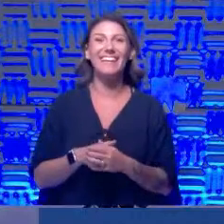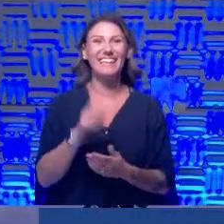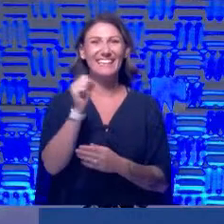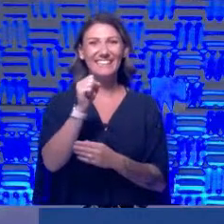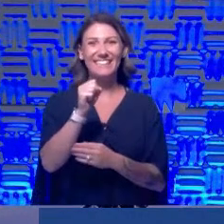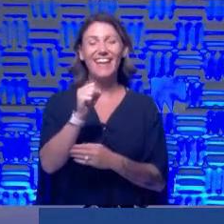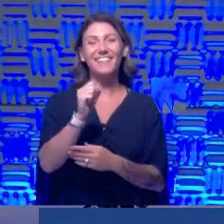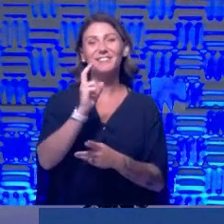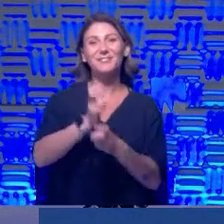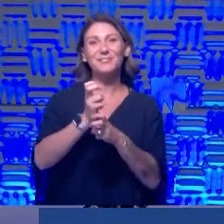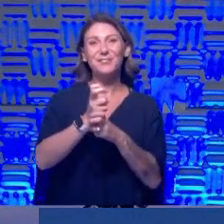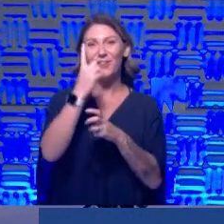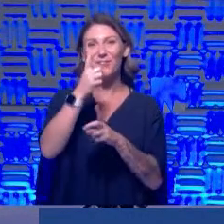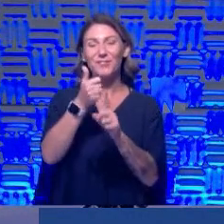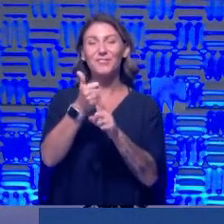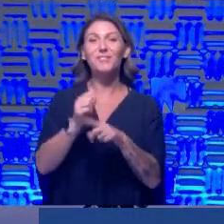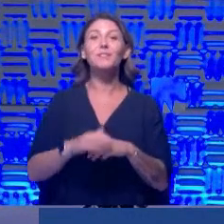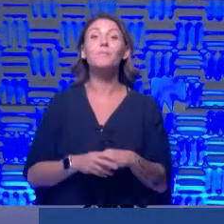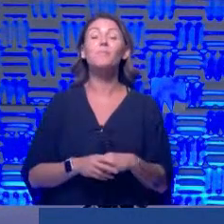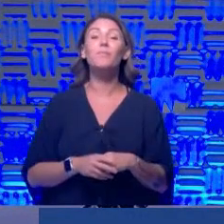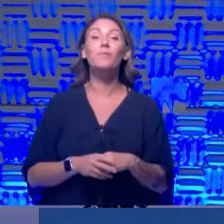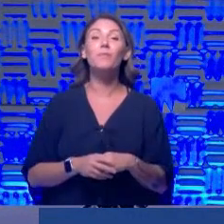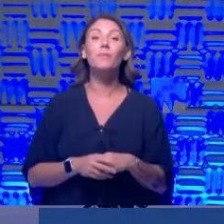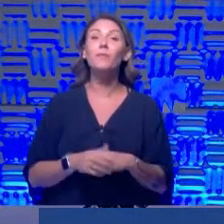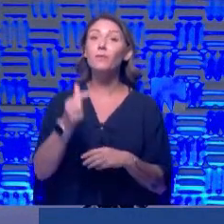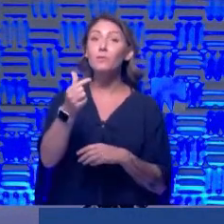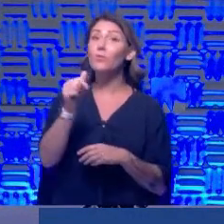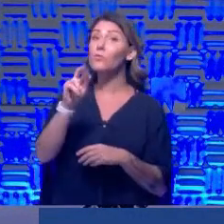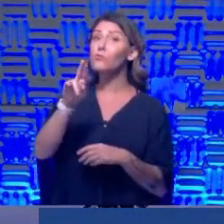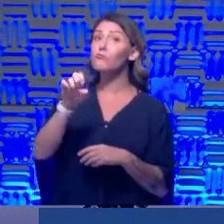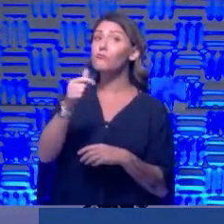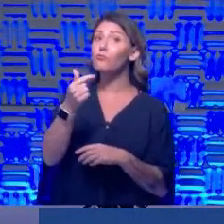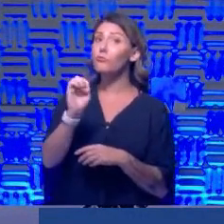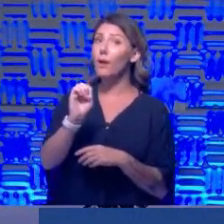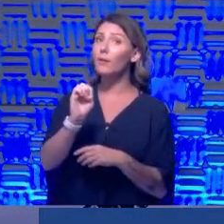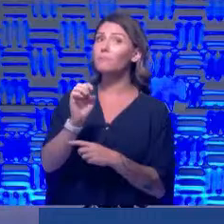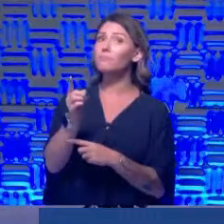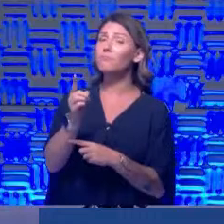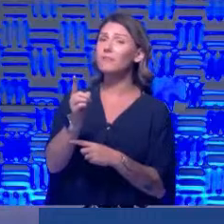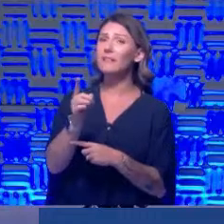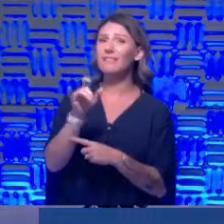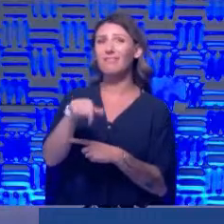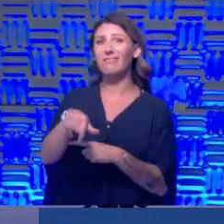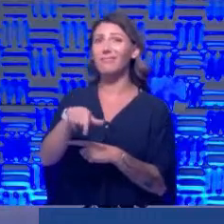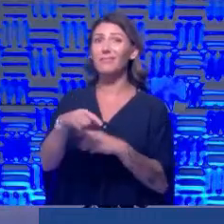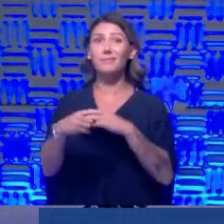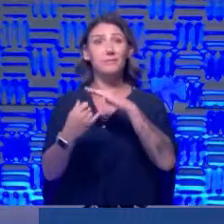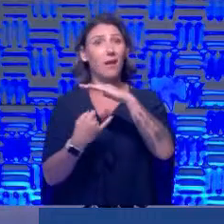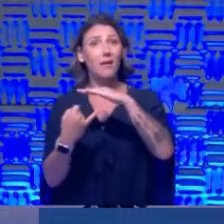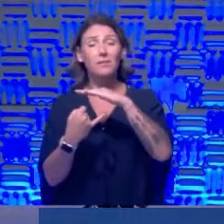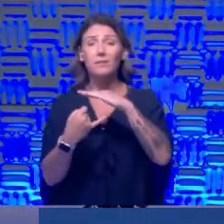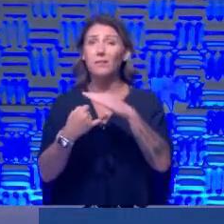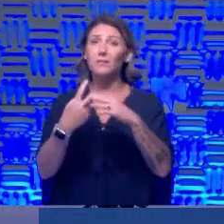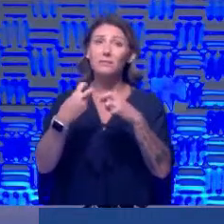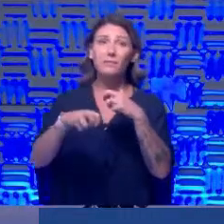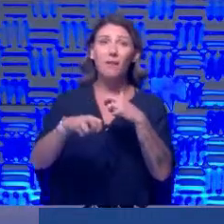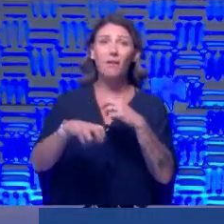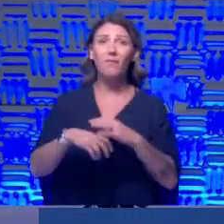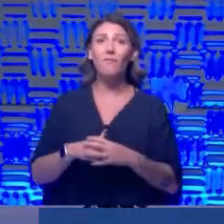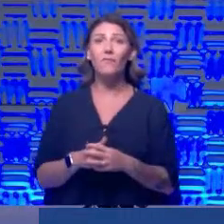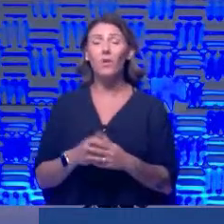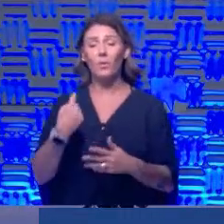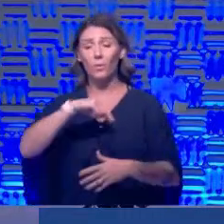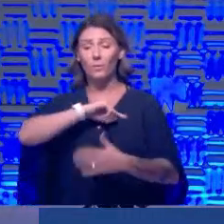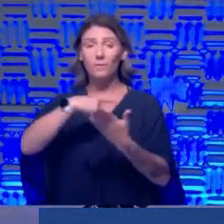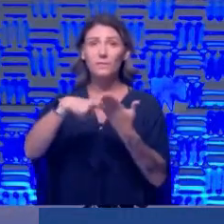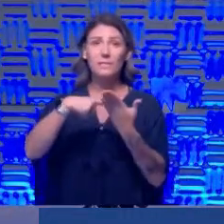do for yourself. There you Yeah. go. Well, Greg, it has been this isolation is just tough, and we talked about it